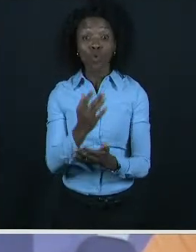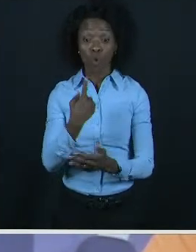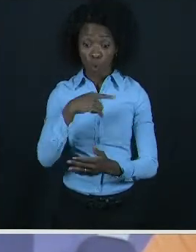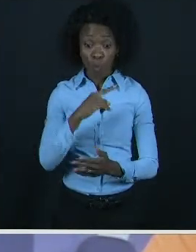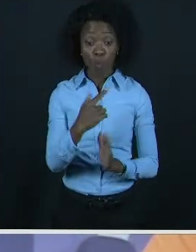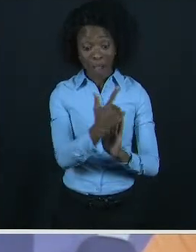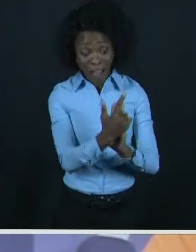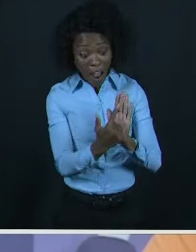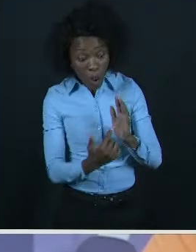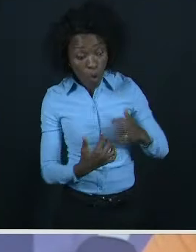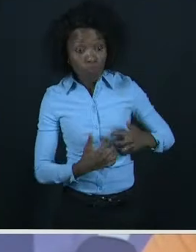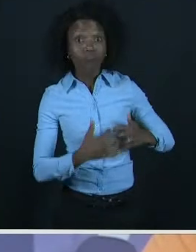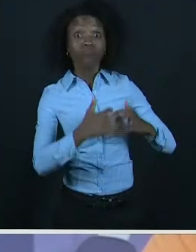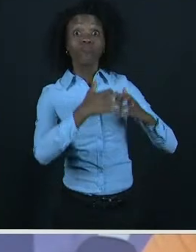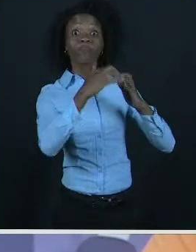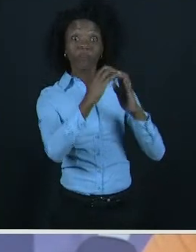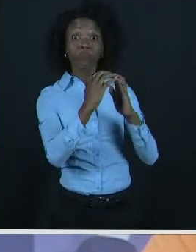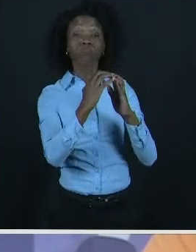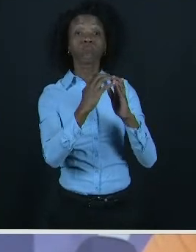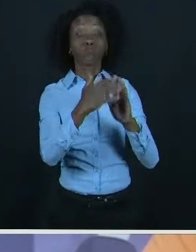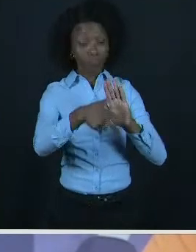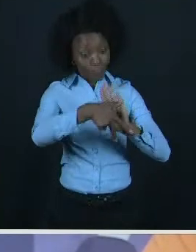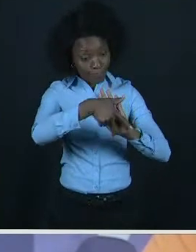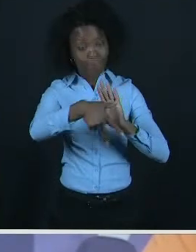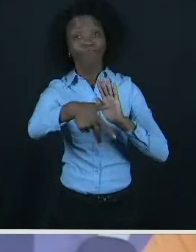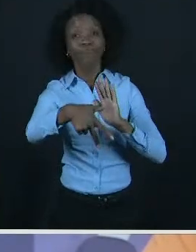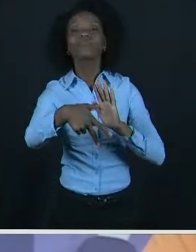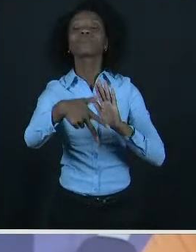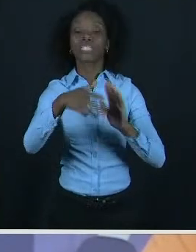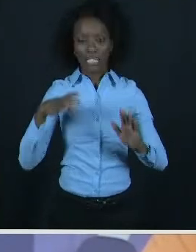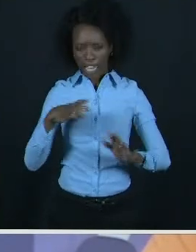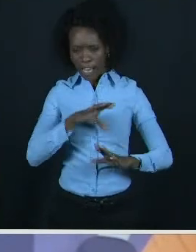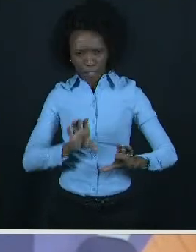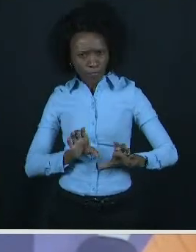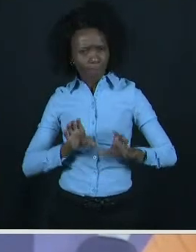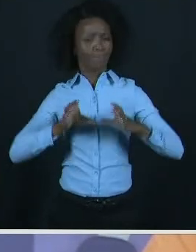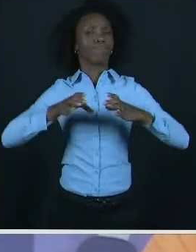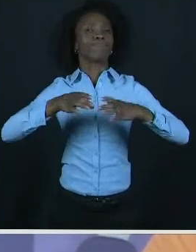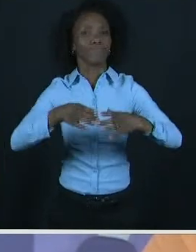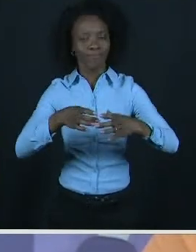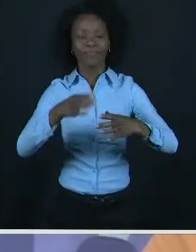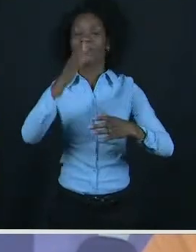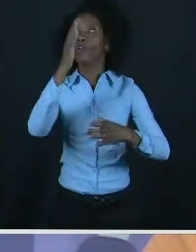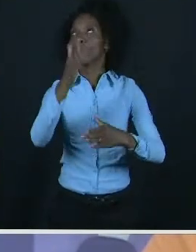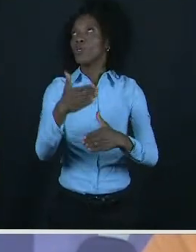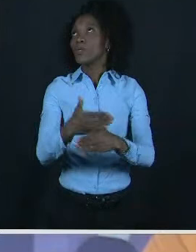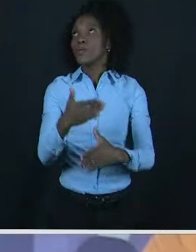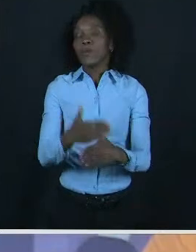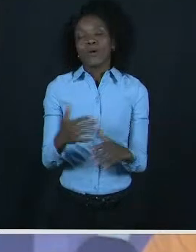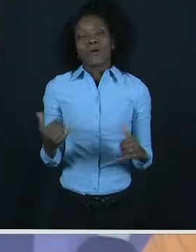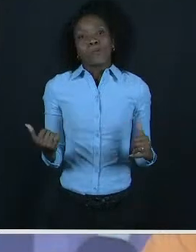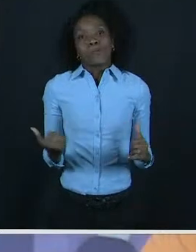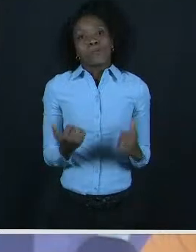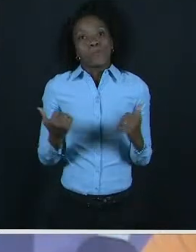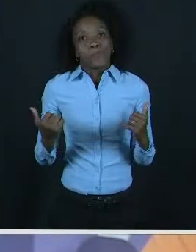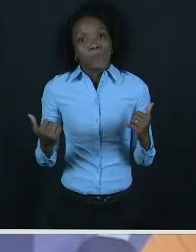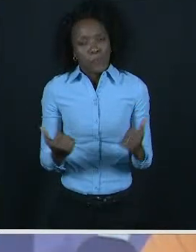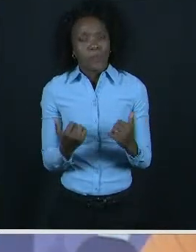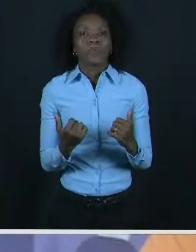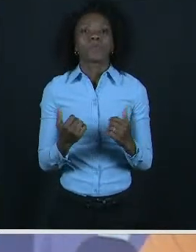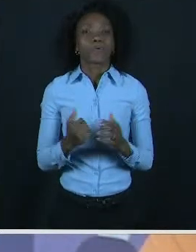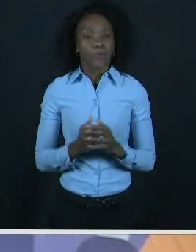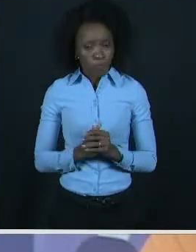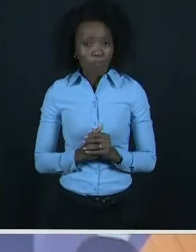the legislation and as the Council is put together, it will work as a very effective